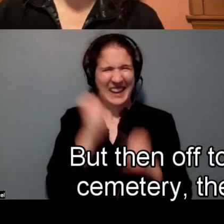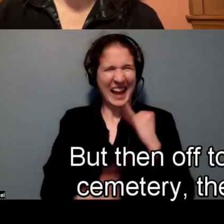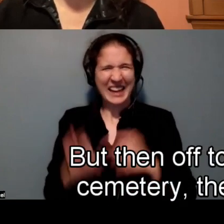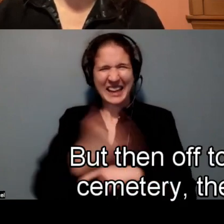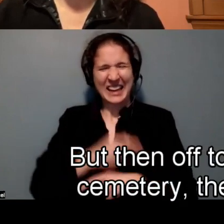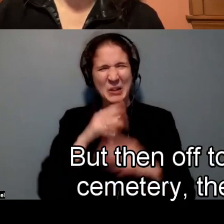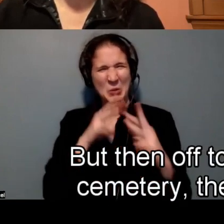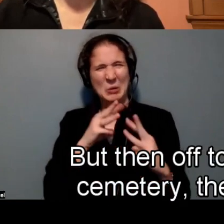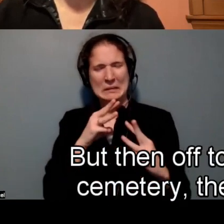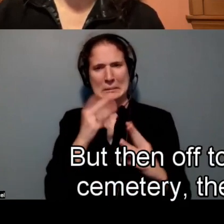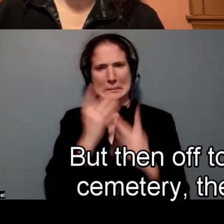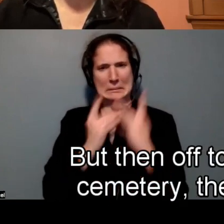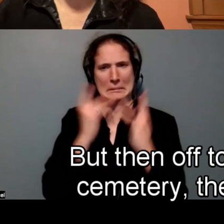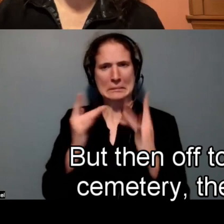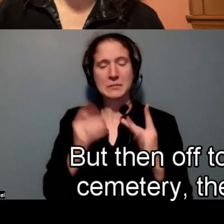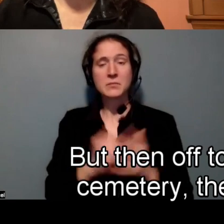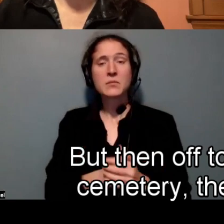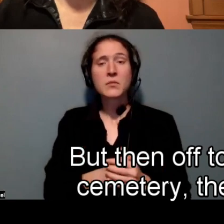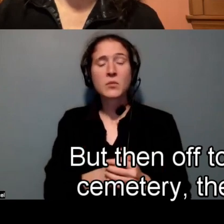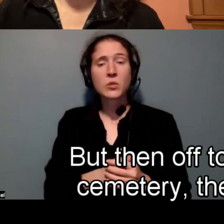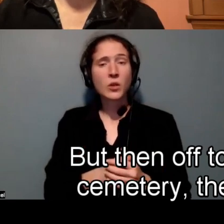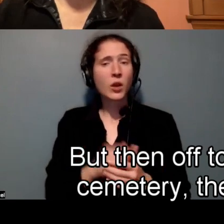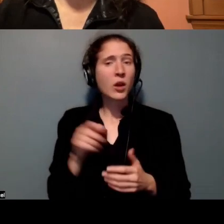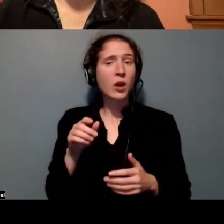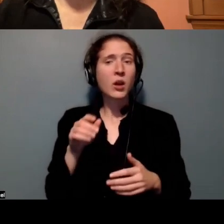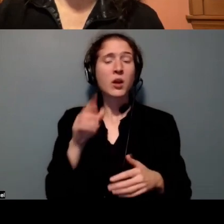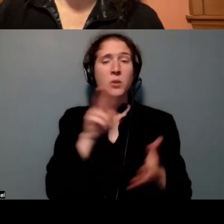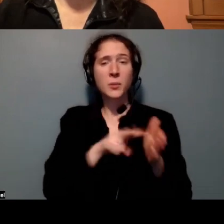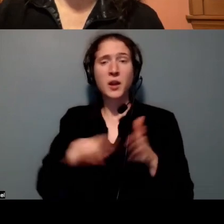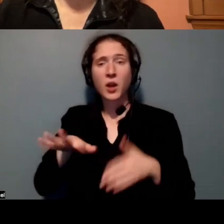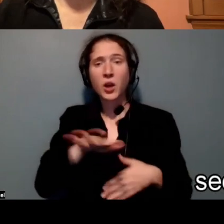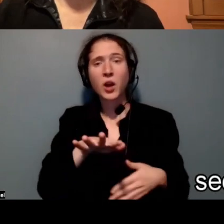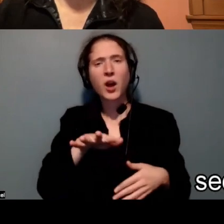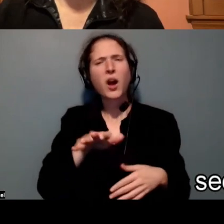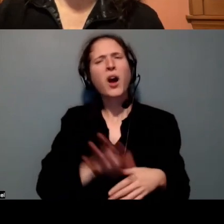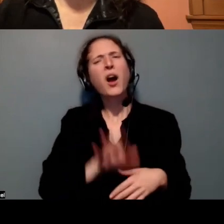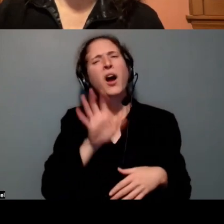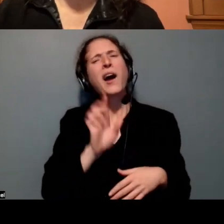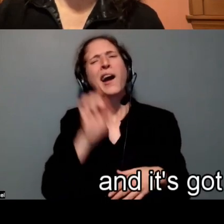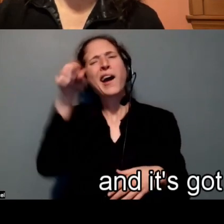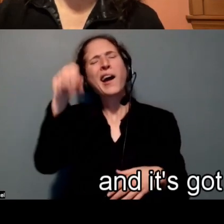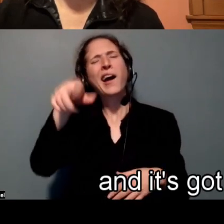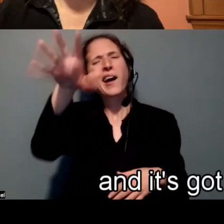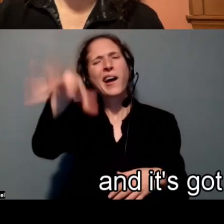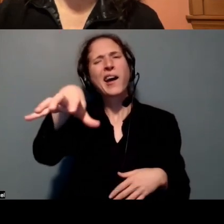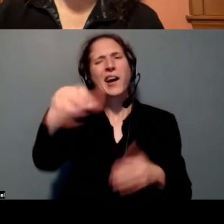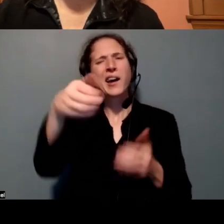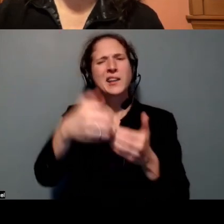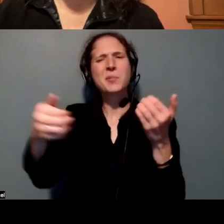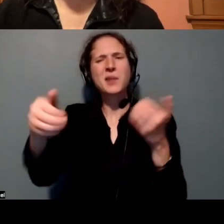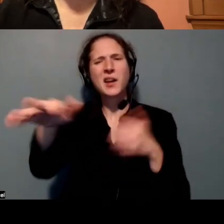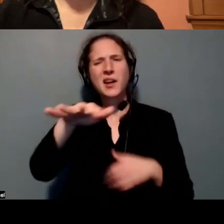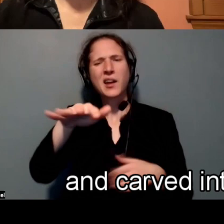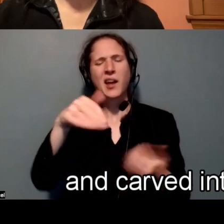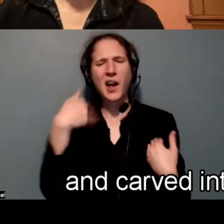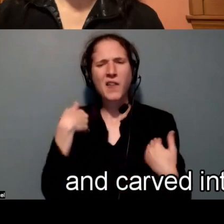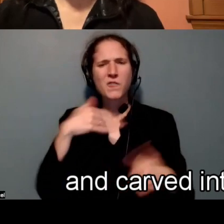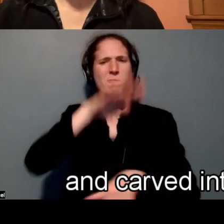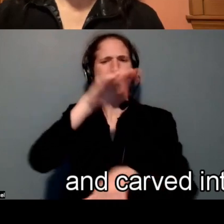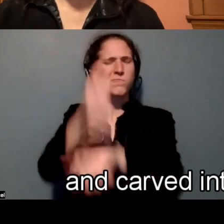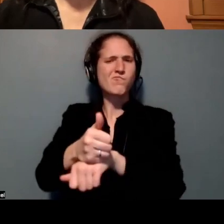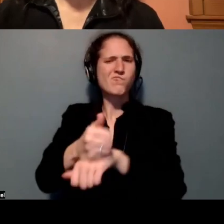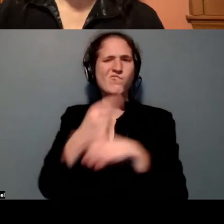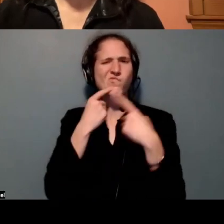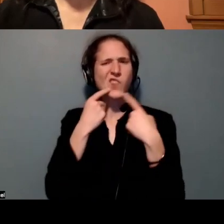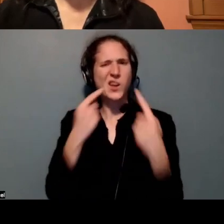then off to the side of the cemetery, there's a separate section, and it's got a monument, and carved